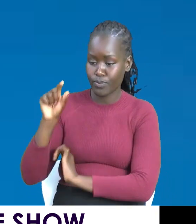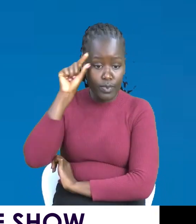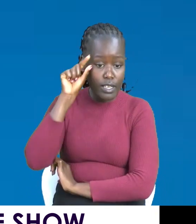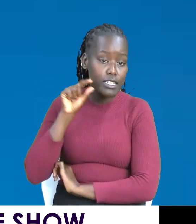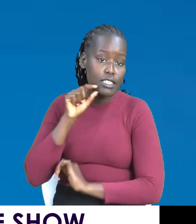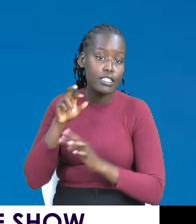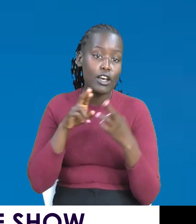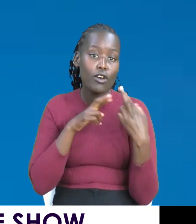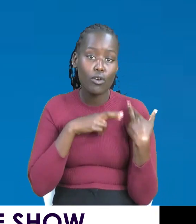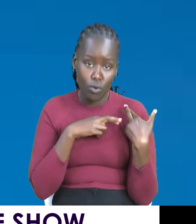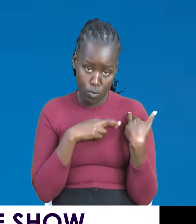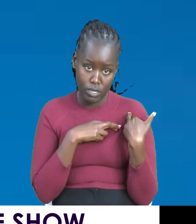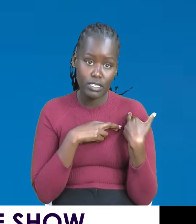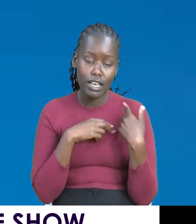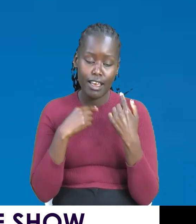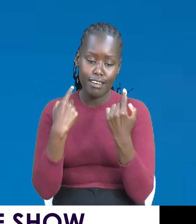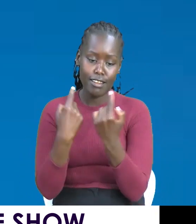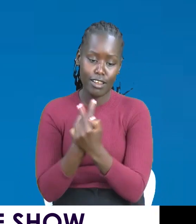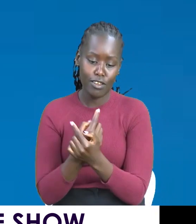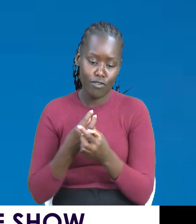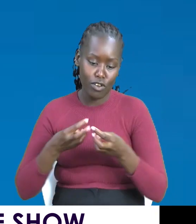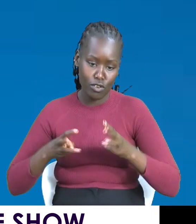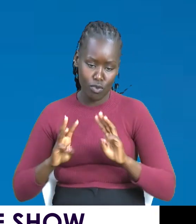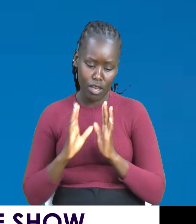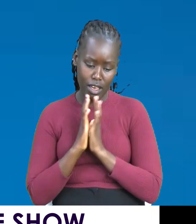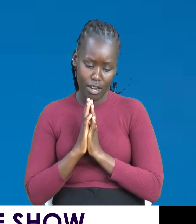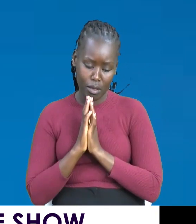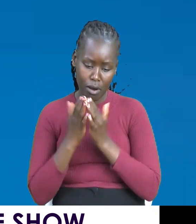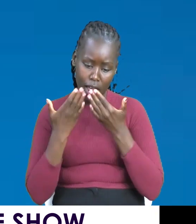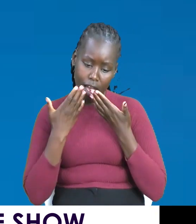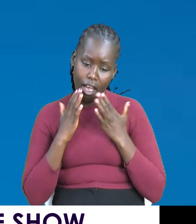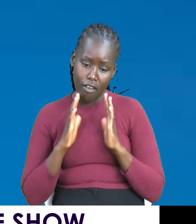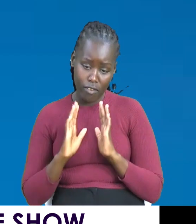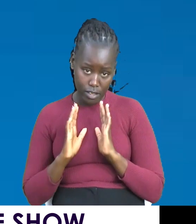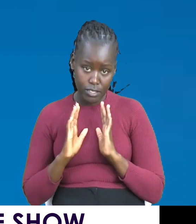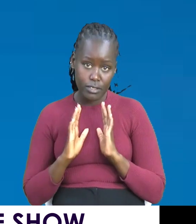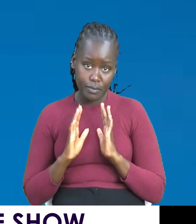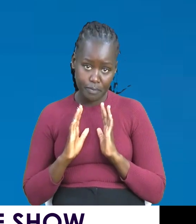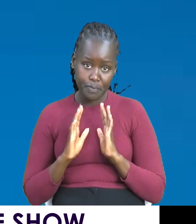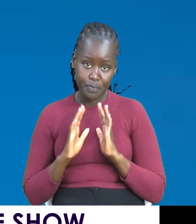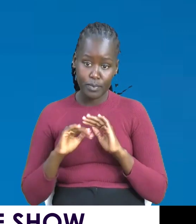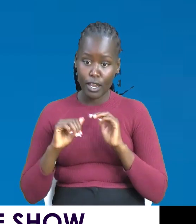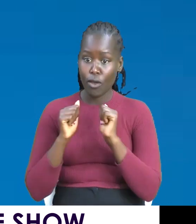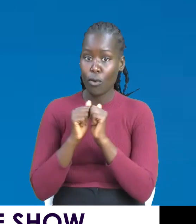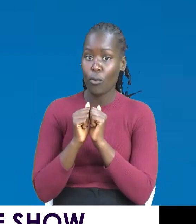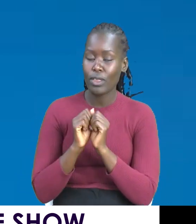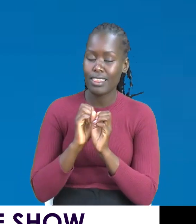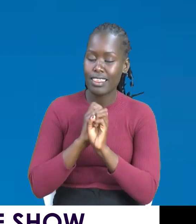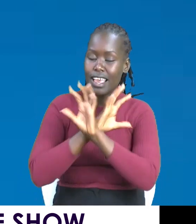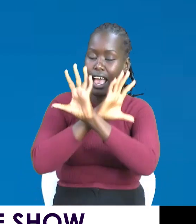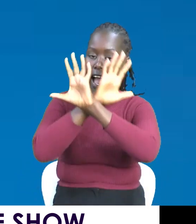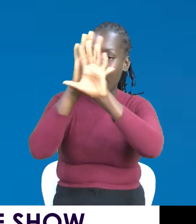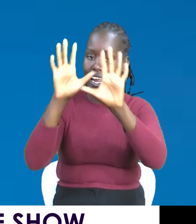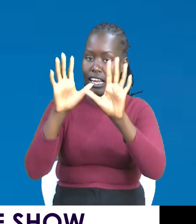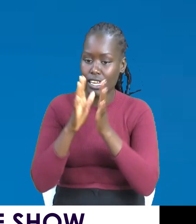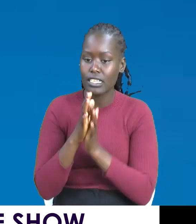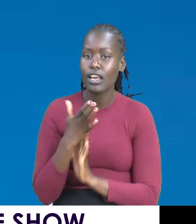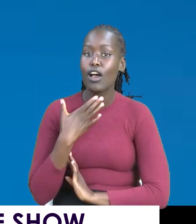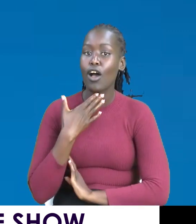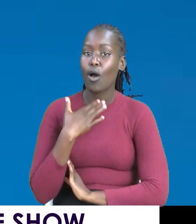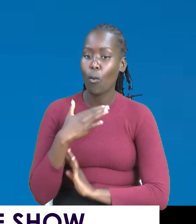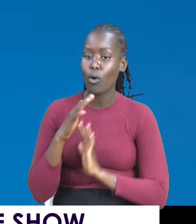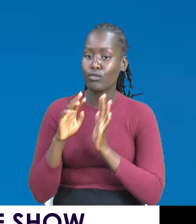in a certain way. And I pray that I wind it up with clarity, because I want